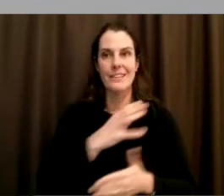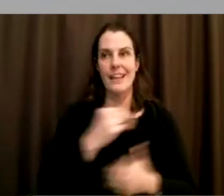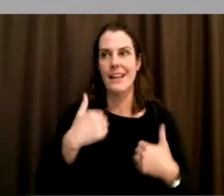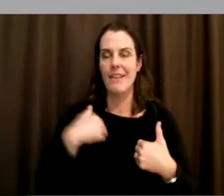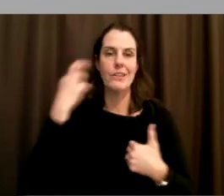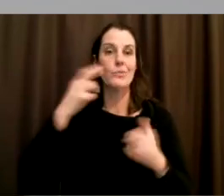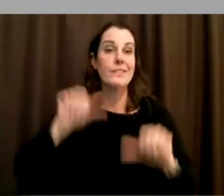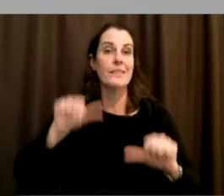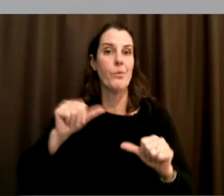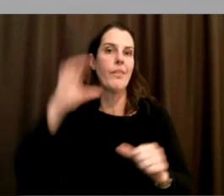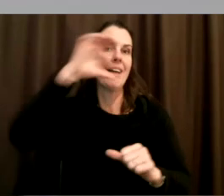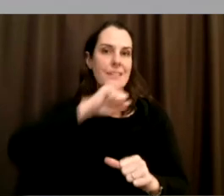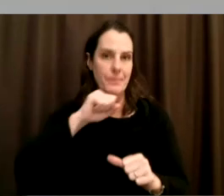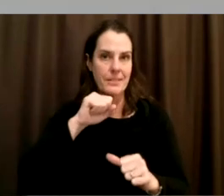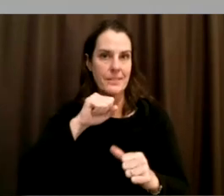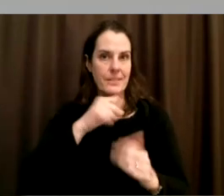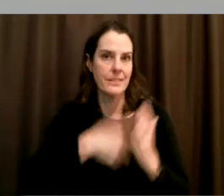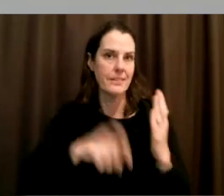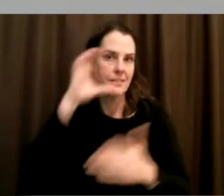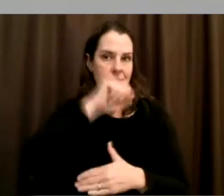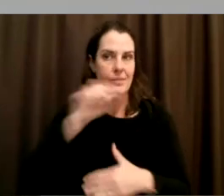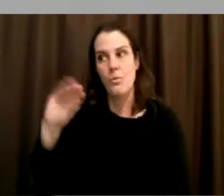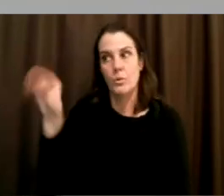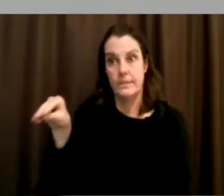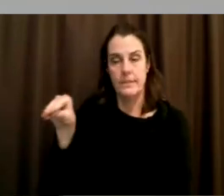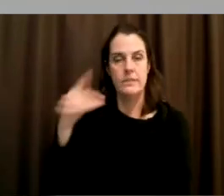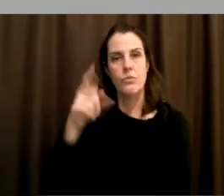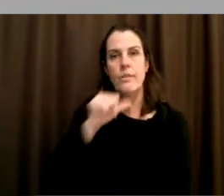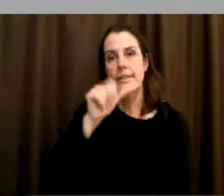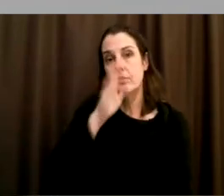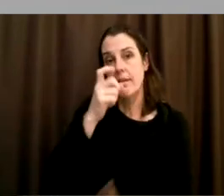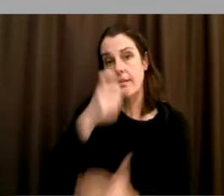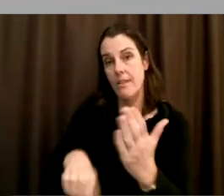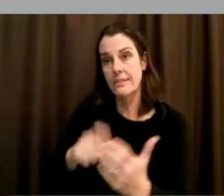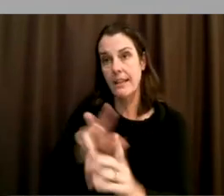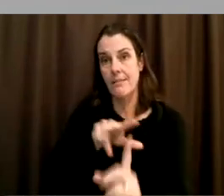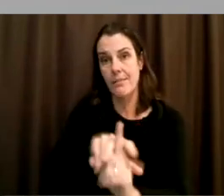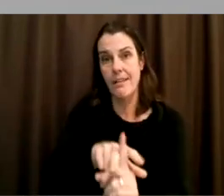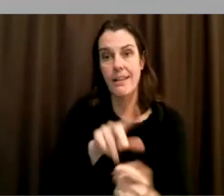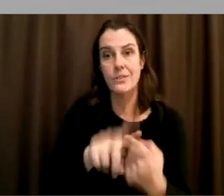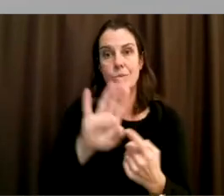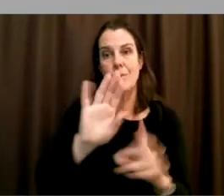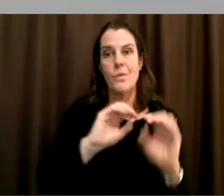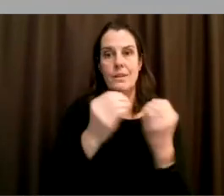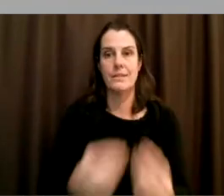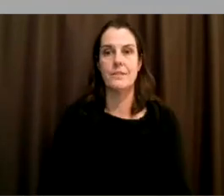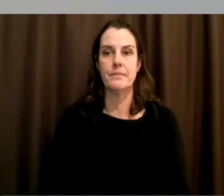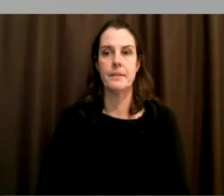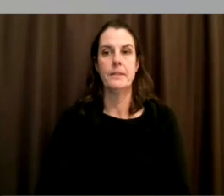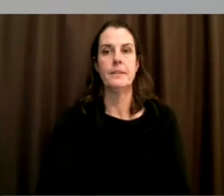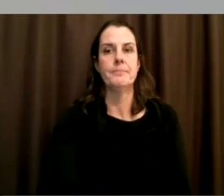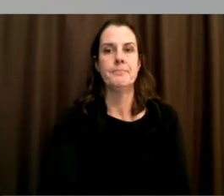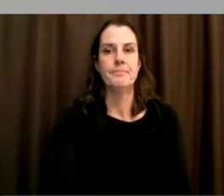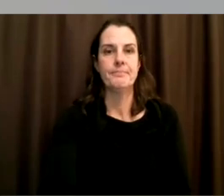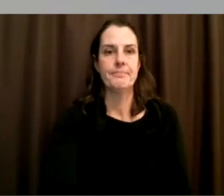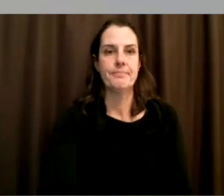reasonable estimate or percentage of indirect costs that are applicable to your organization.